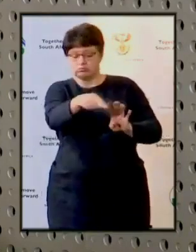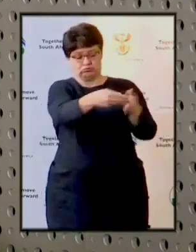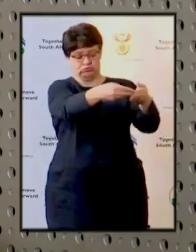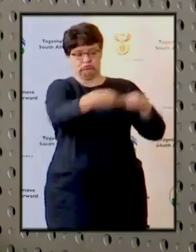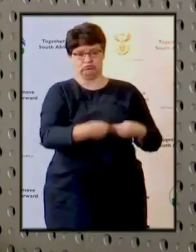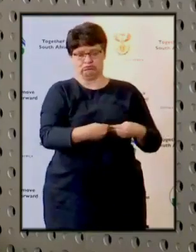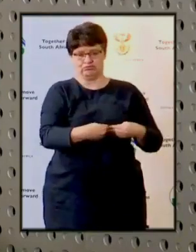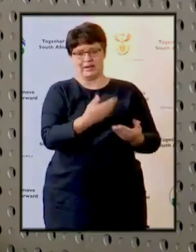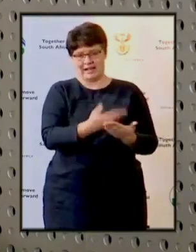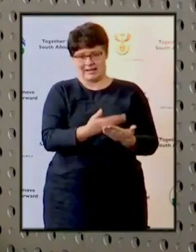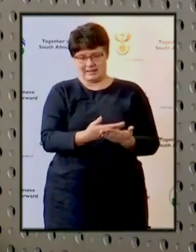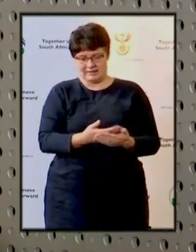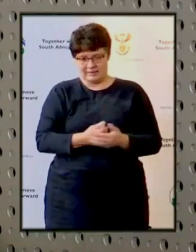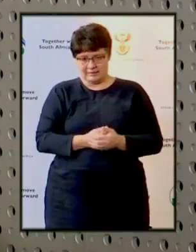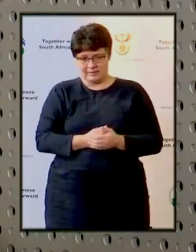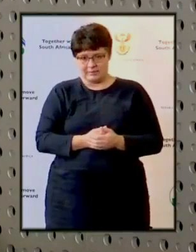transported